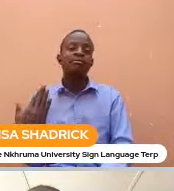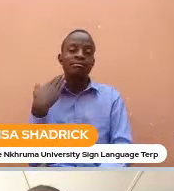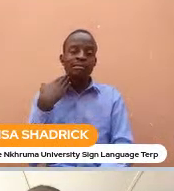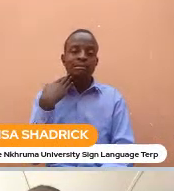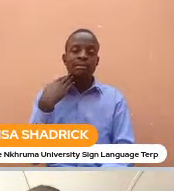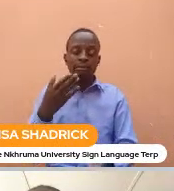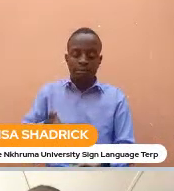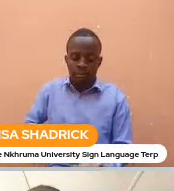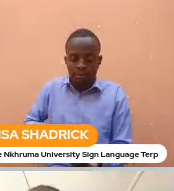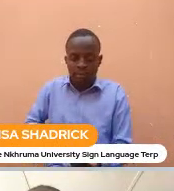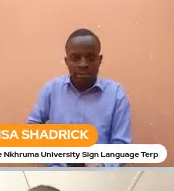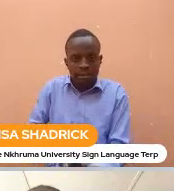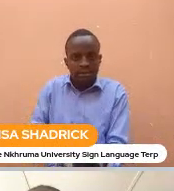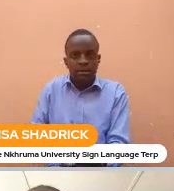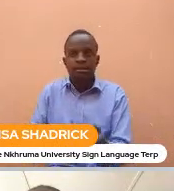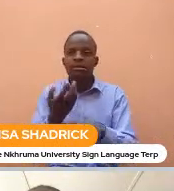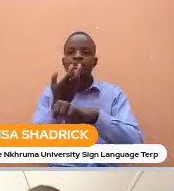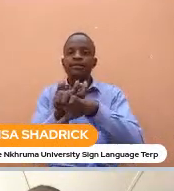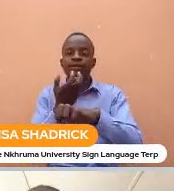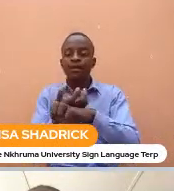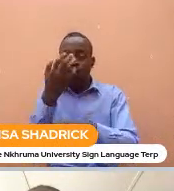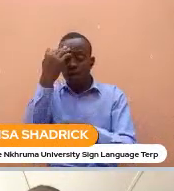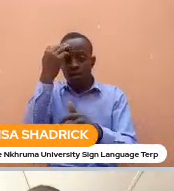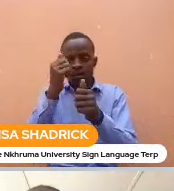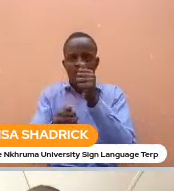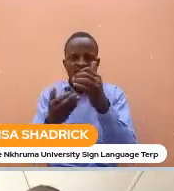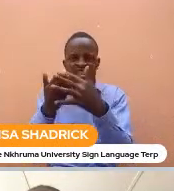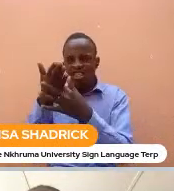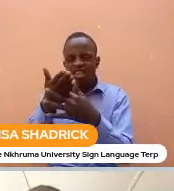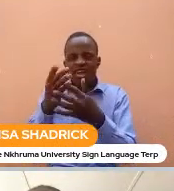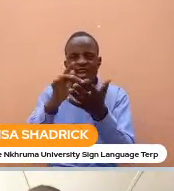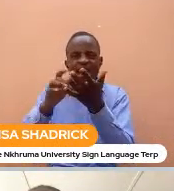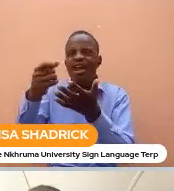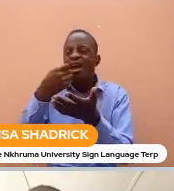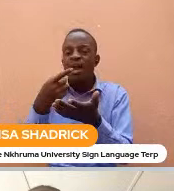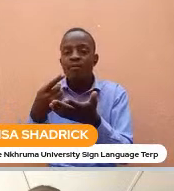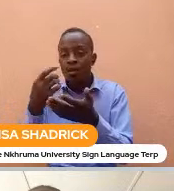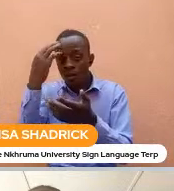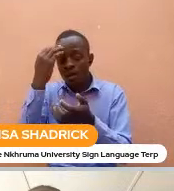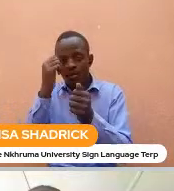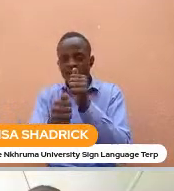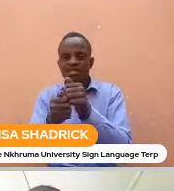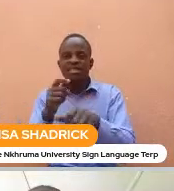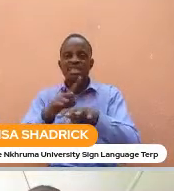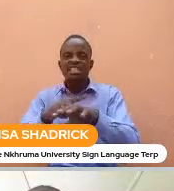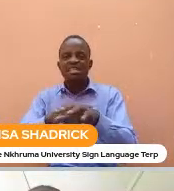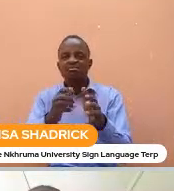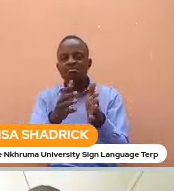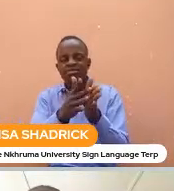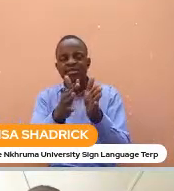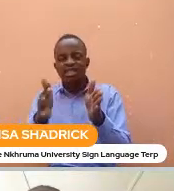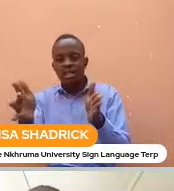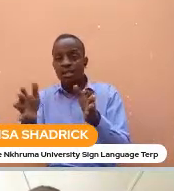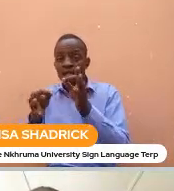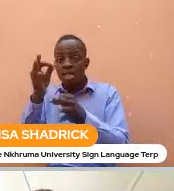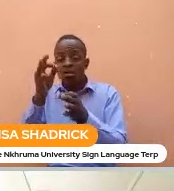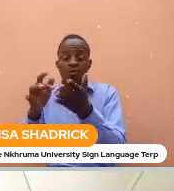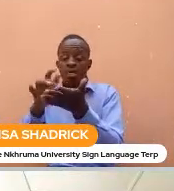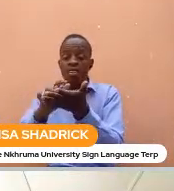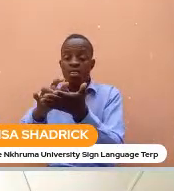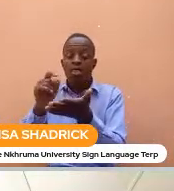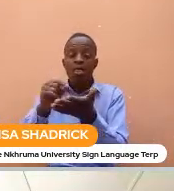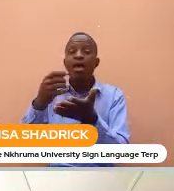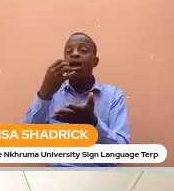you get from contraceptive for a certain period of time. No contraceptives can